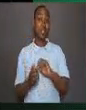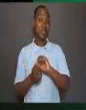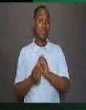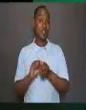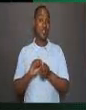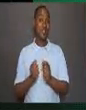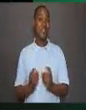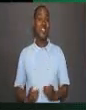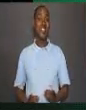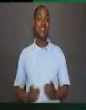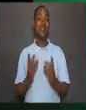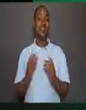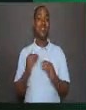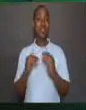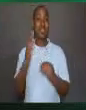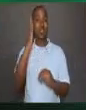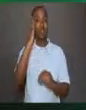by diffusion.